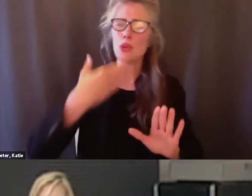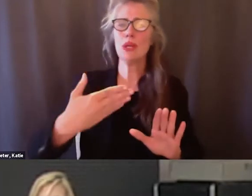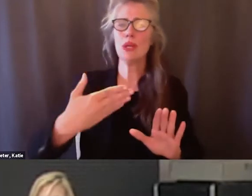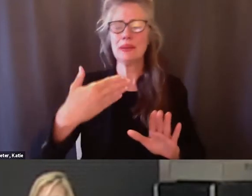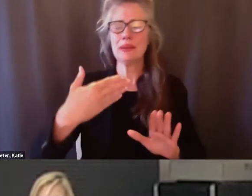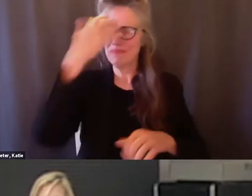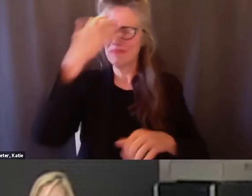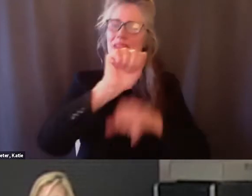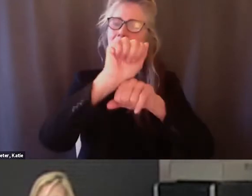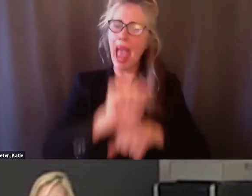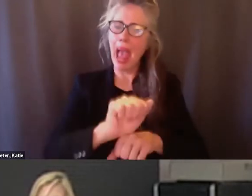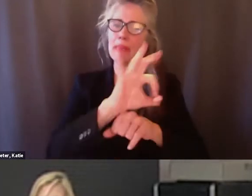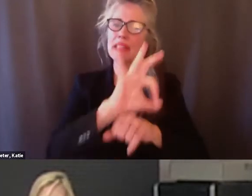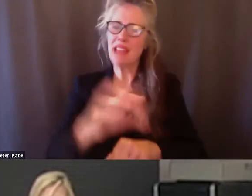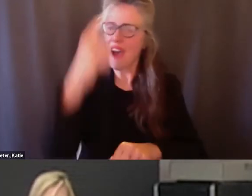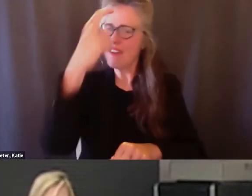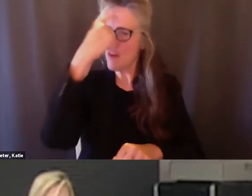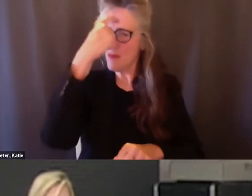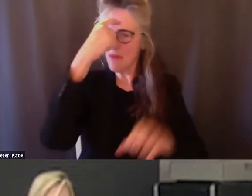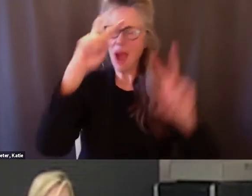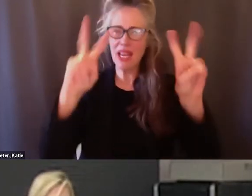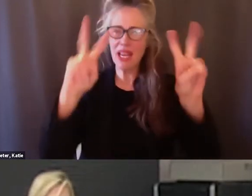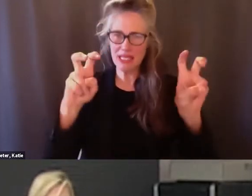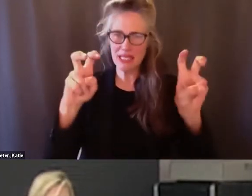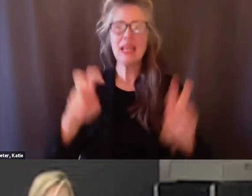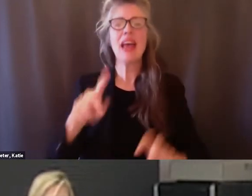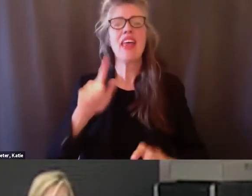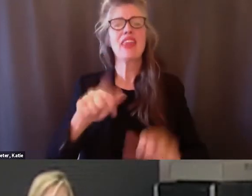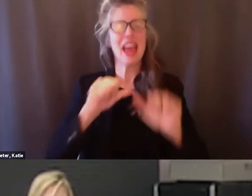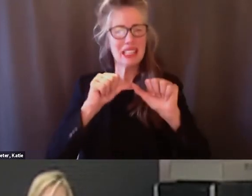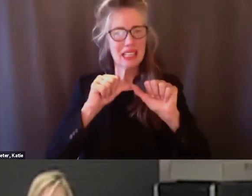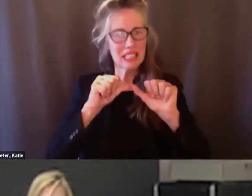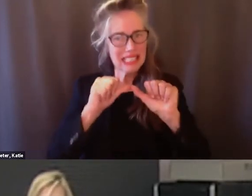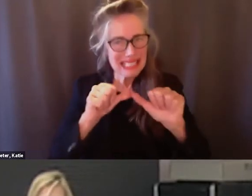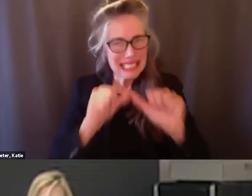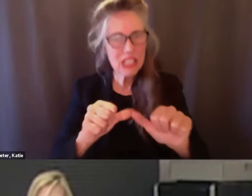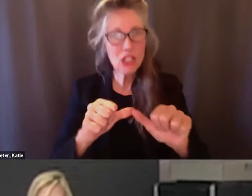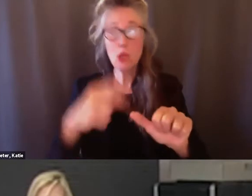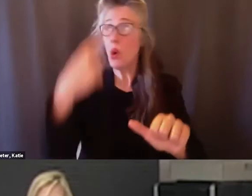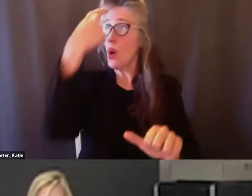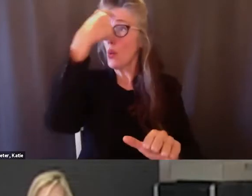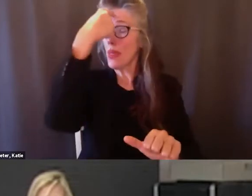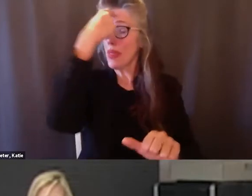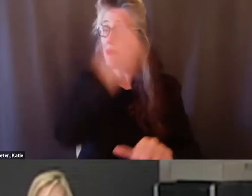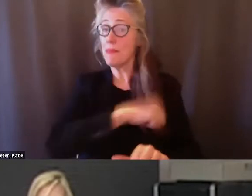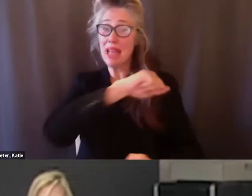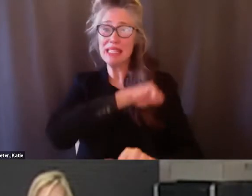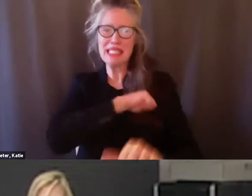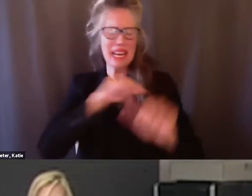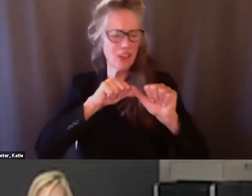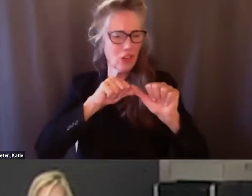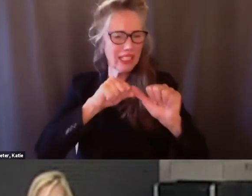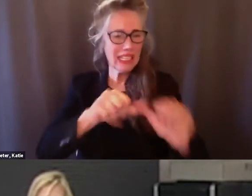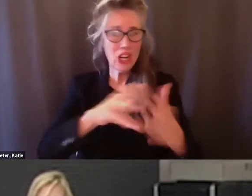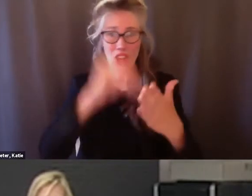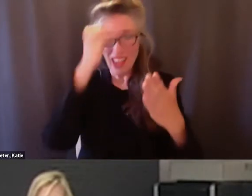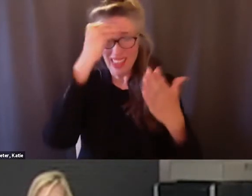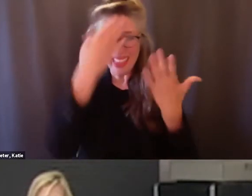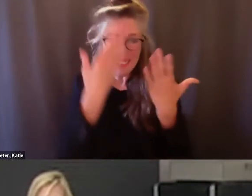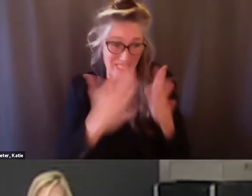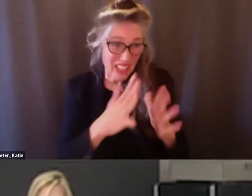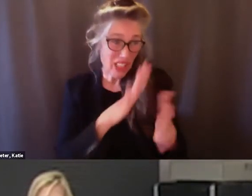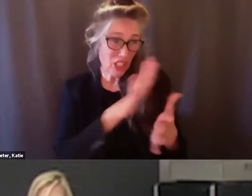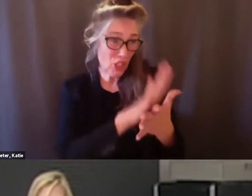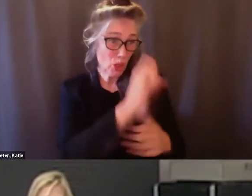that continuous learning mindset. They finish the school year, then that Monday right after, they go to their